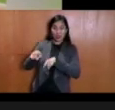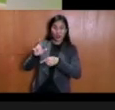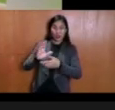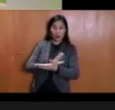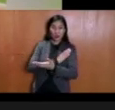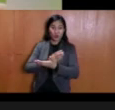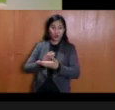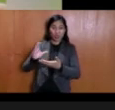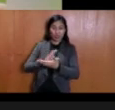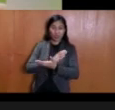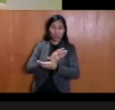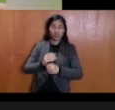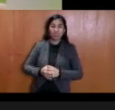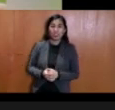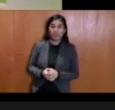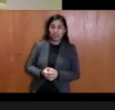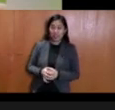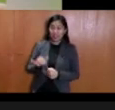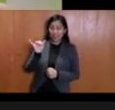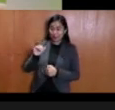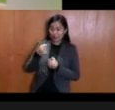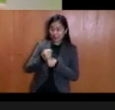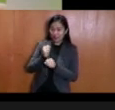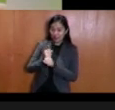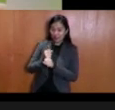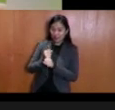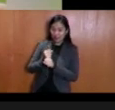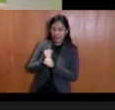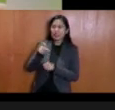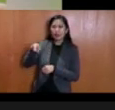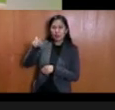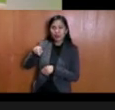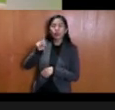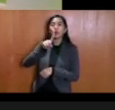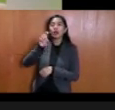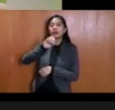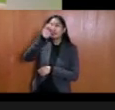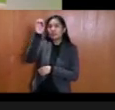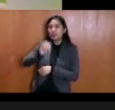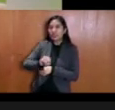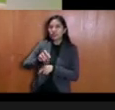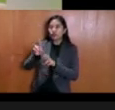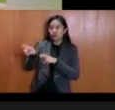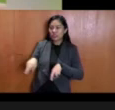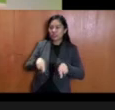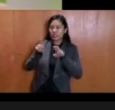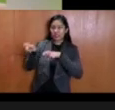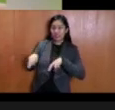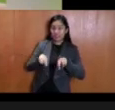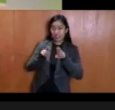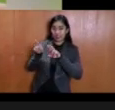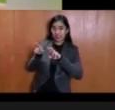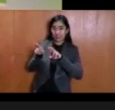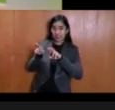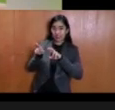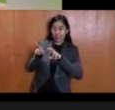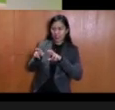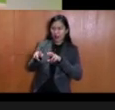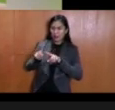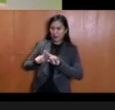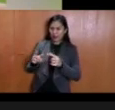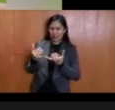made of a material called Tyvek. They're supposed to be 100% recyclable. Recyclable, eco-friendly. What's the